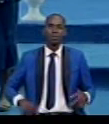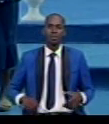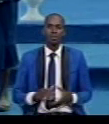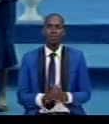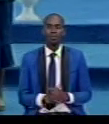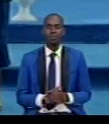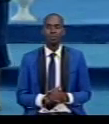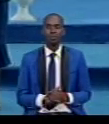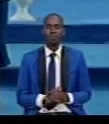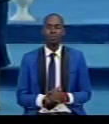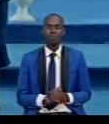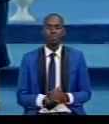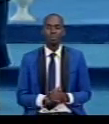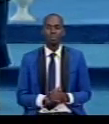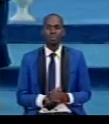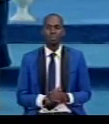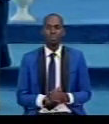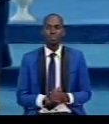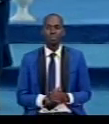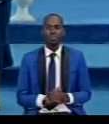My name is